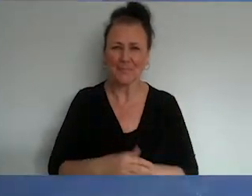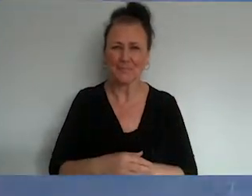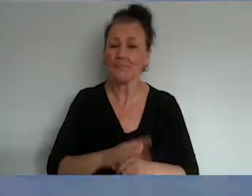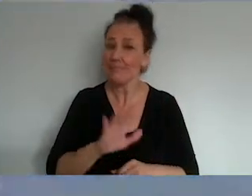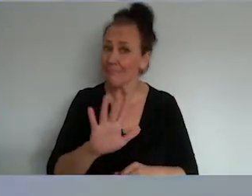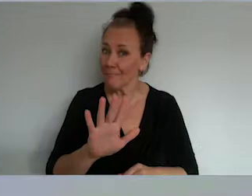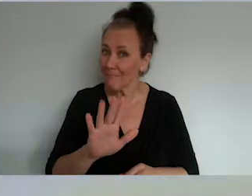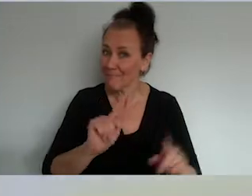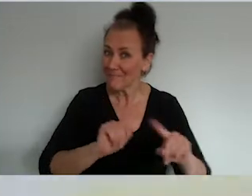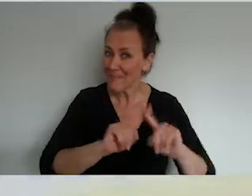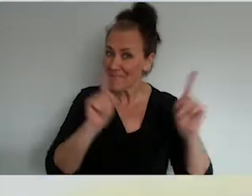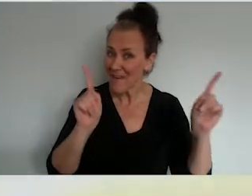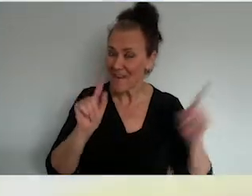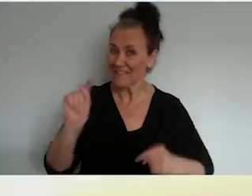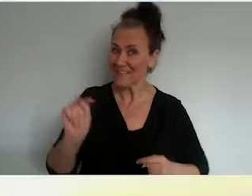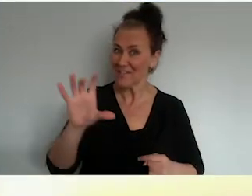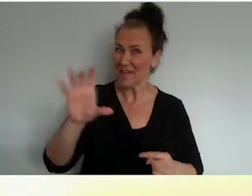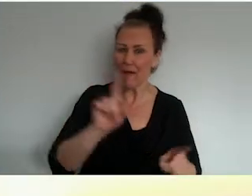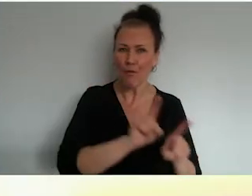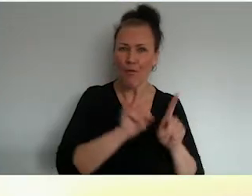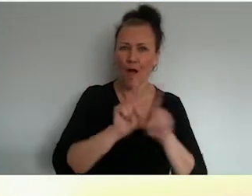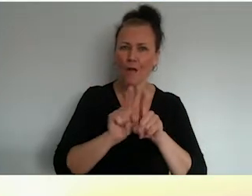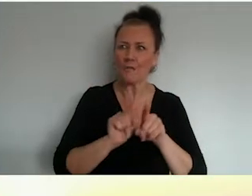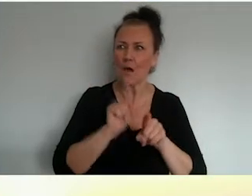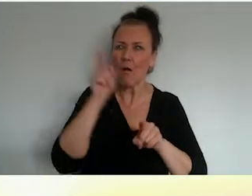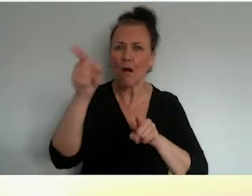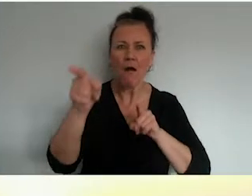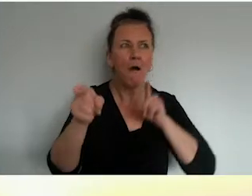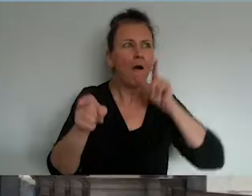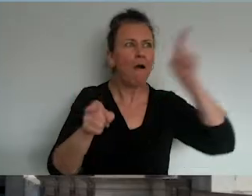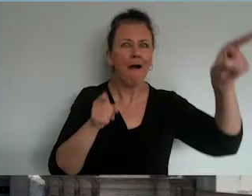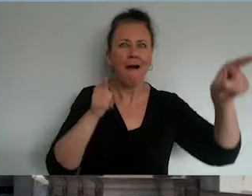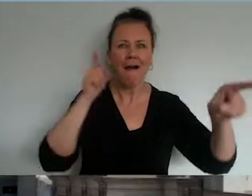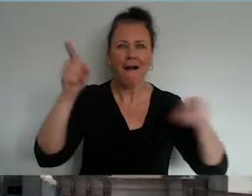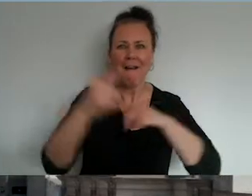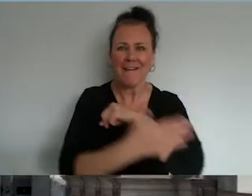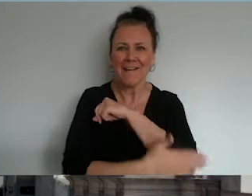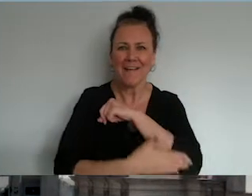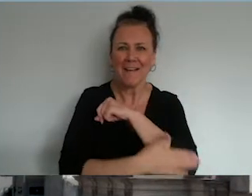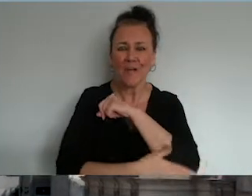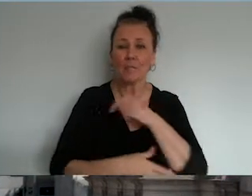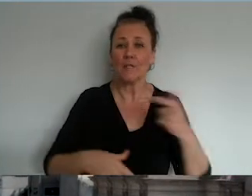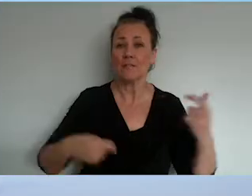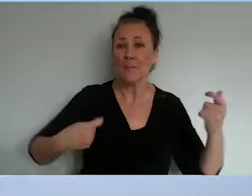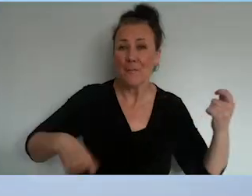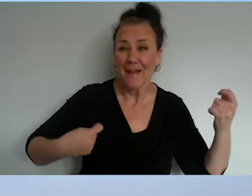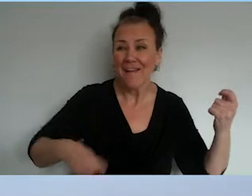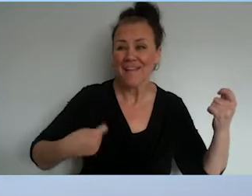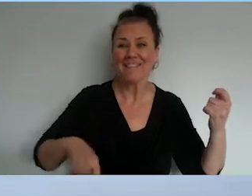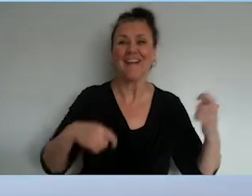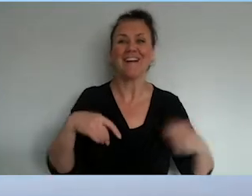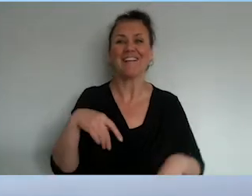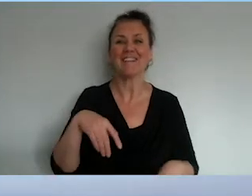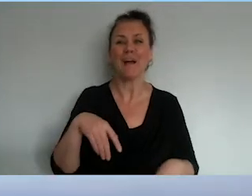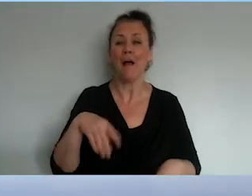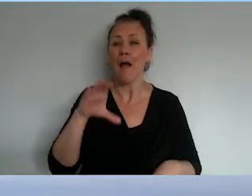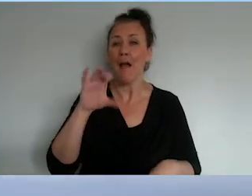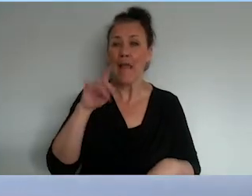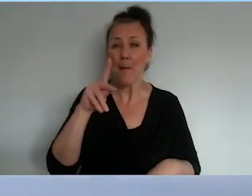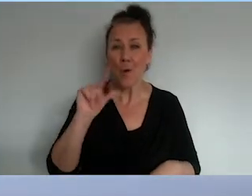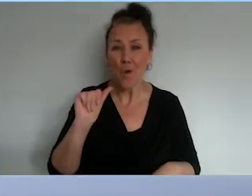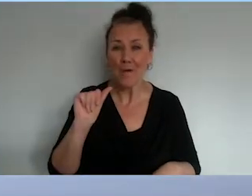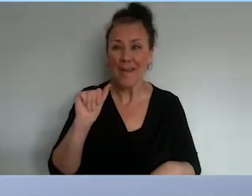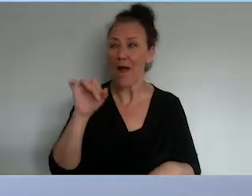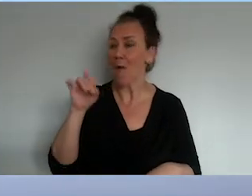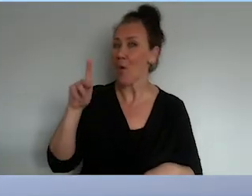But Teachers College is also Bangladesh and Lebanon, TC is Ecuador and Peru, it's Ghana and Cambodia